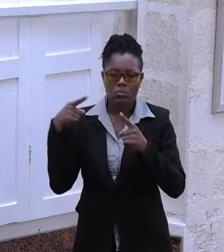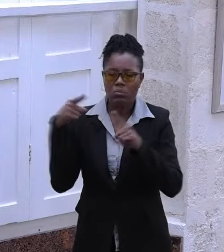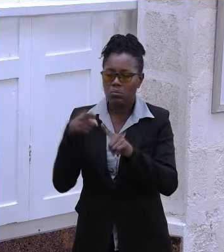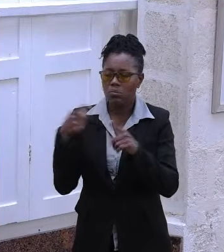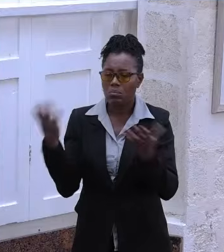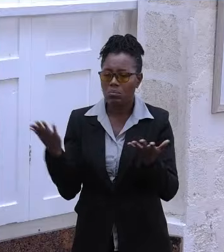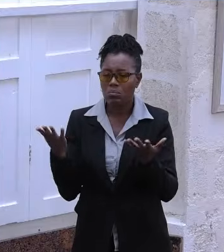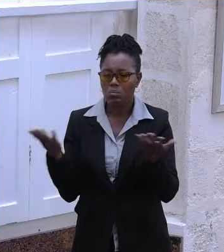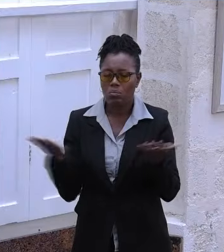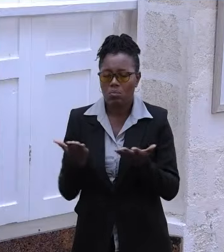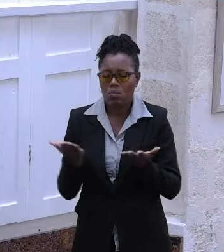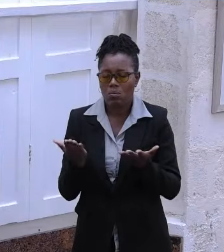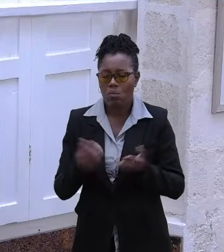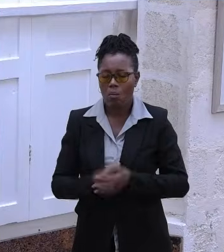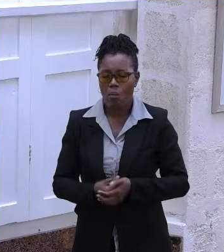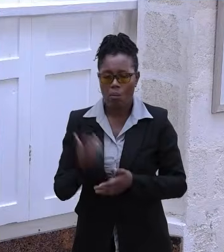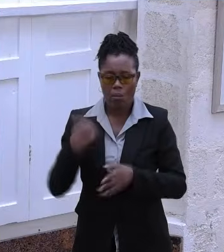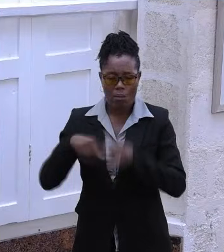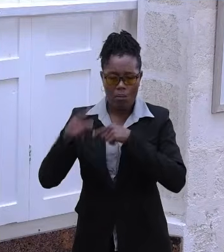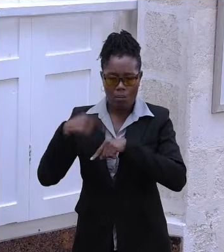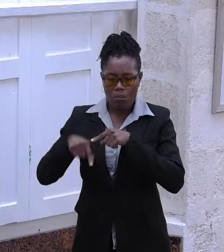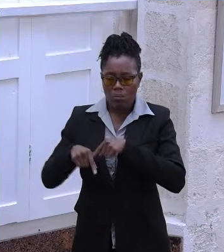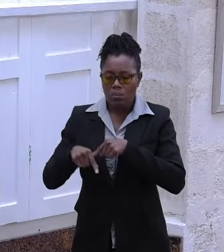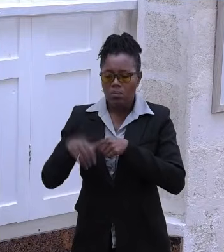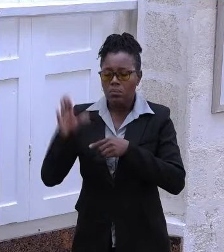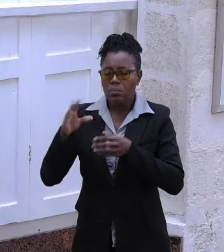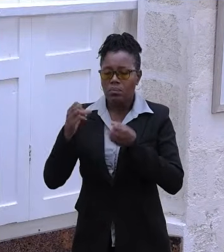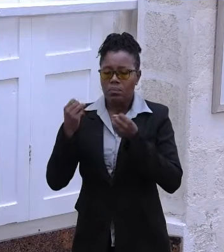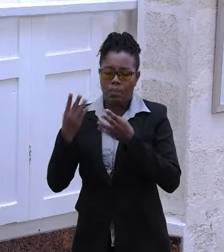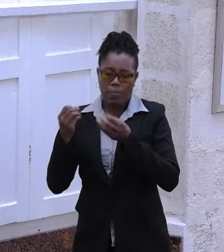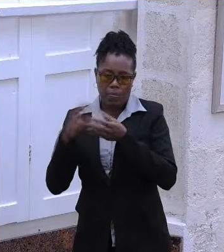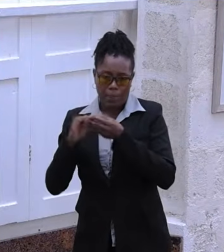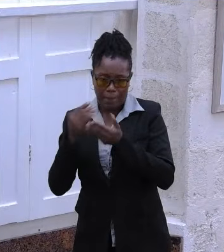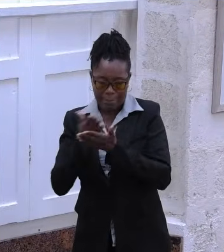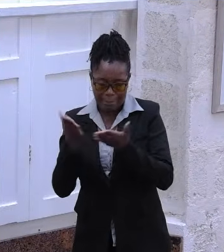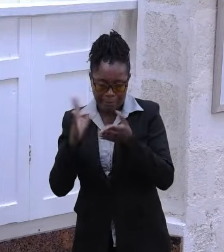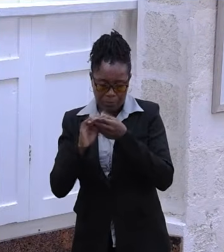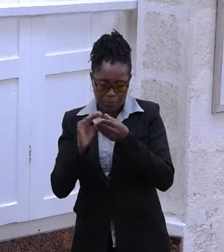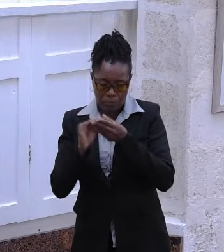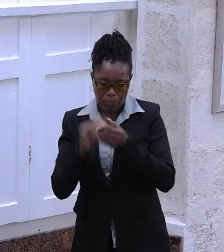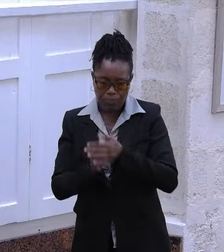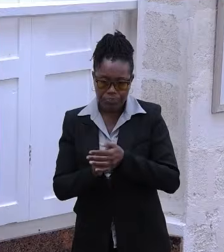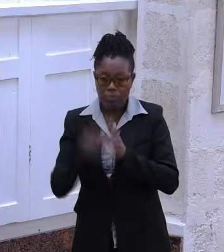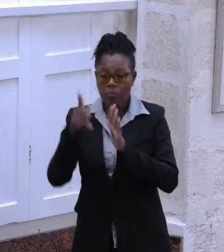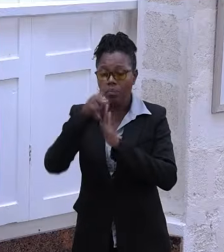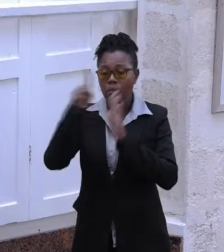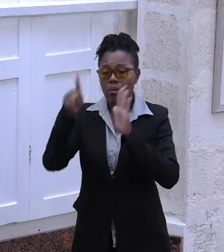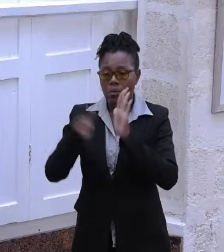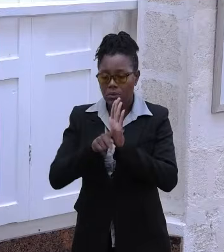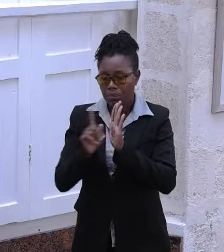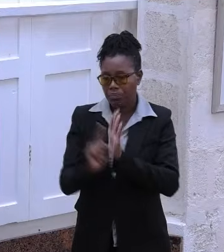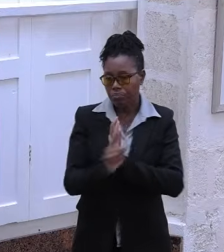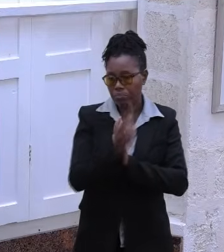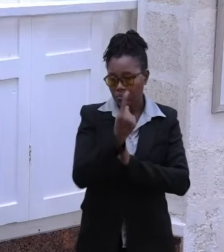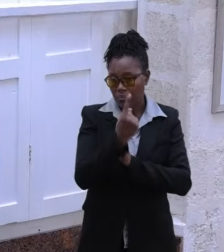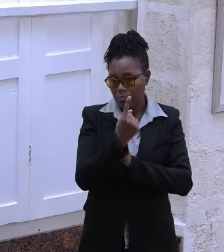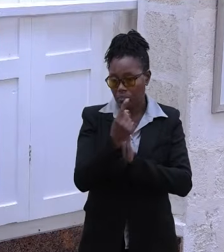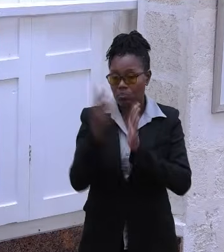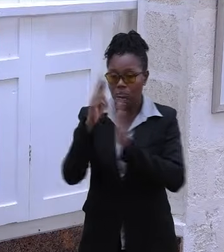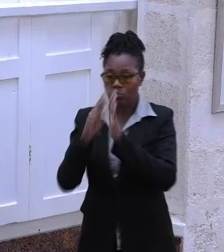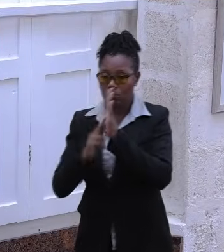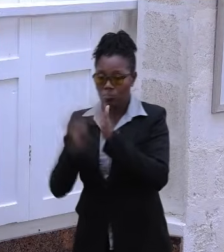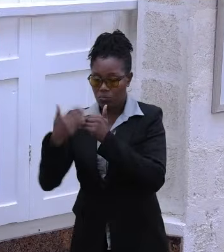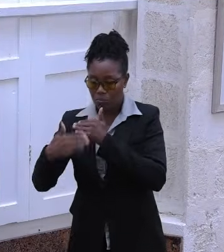think earlier a number of colleagues in here have mentioned policy must come first and rules